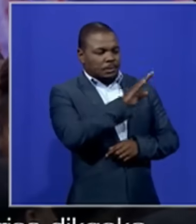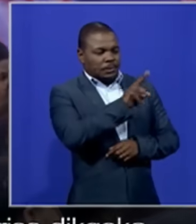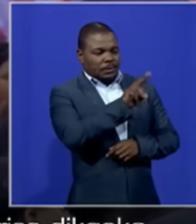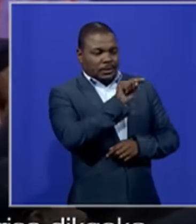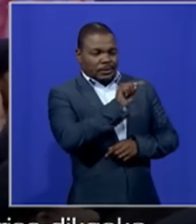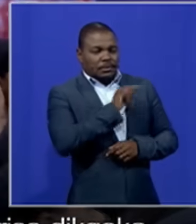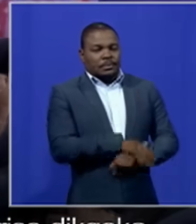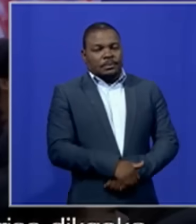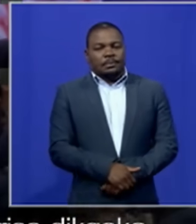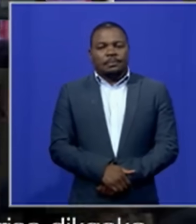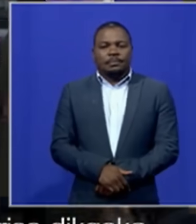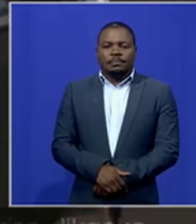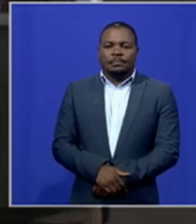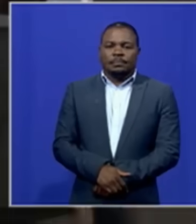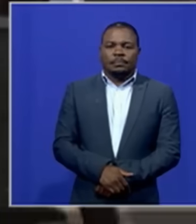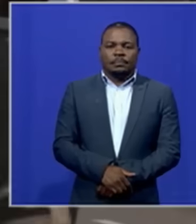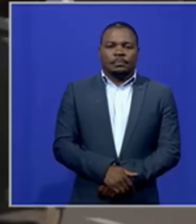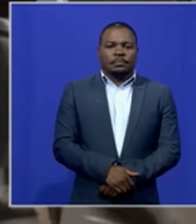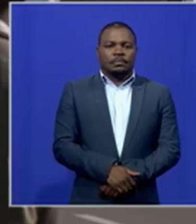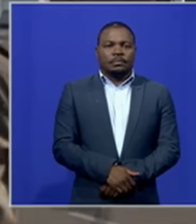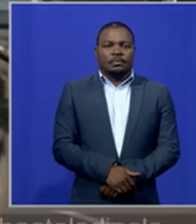bong.